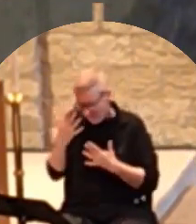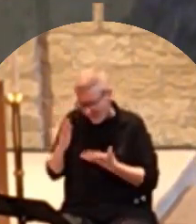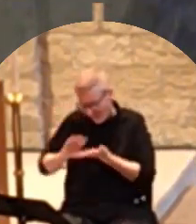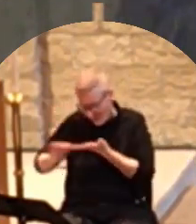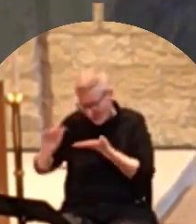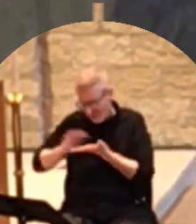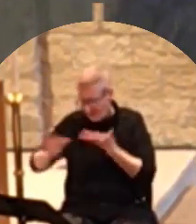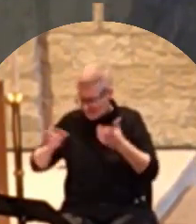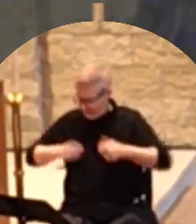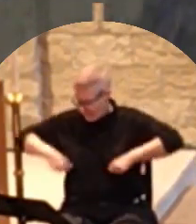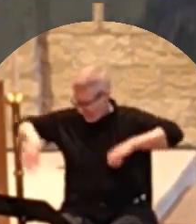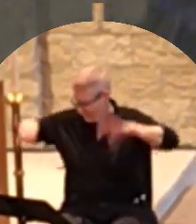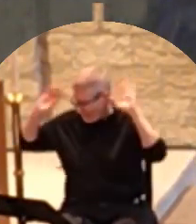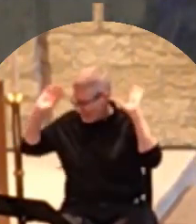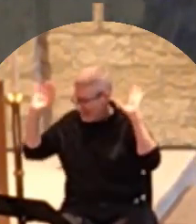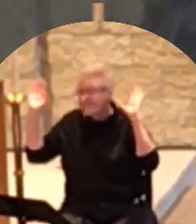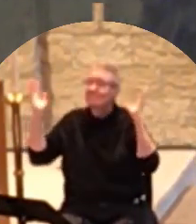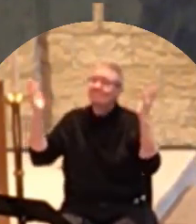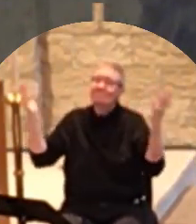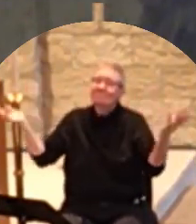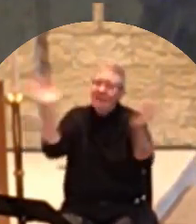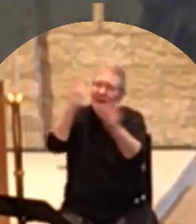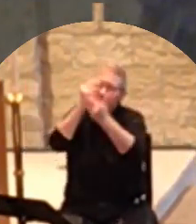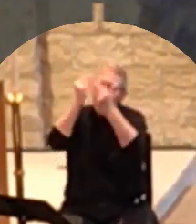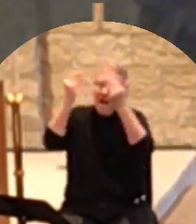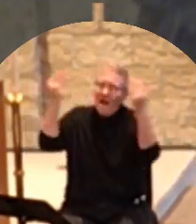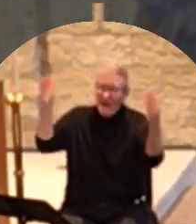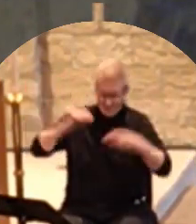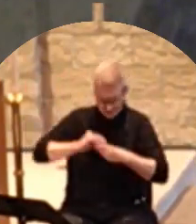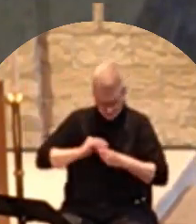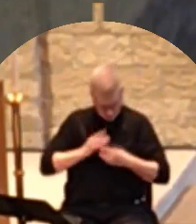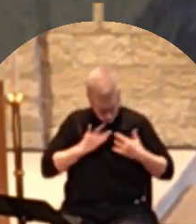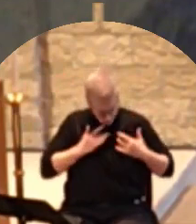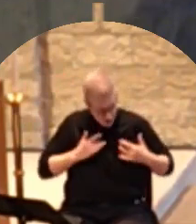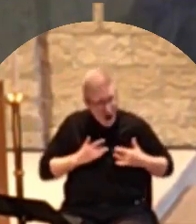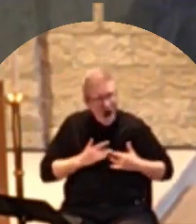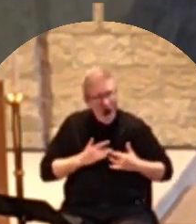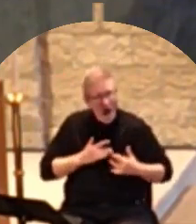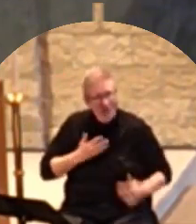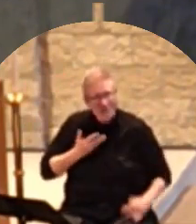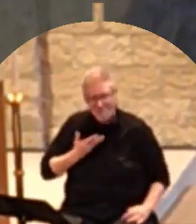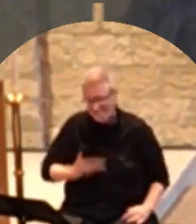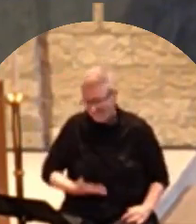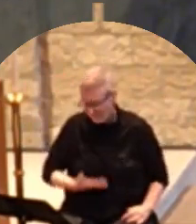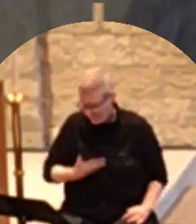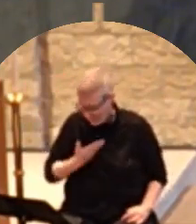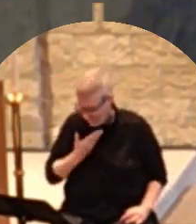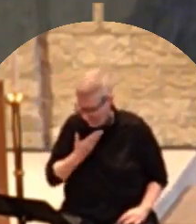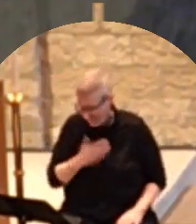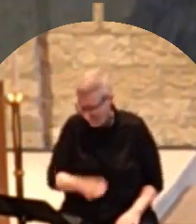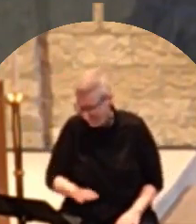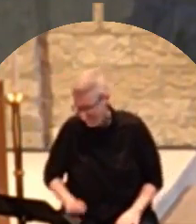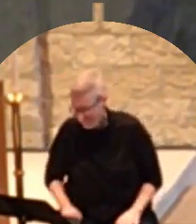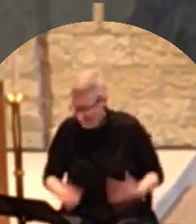Heaven's in our hearts. Look at our faith in